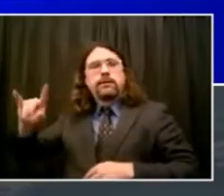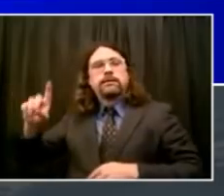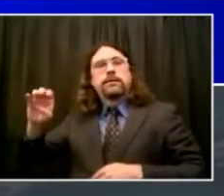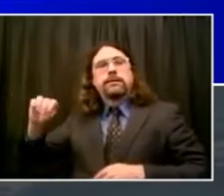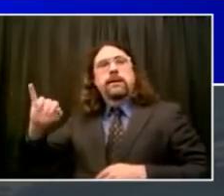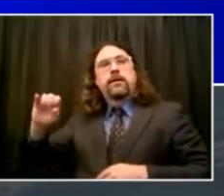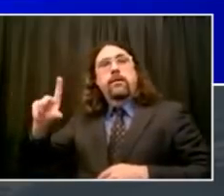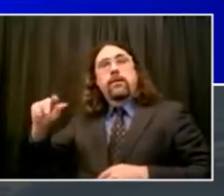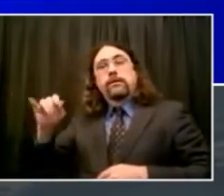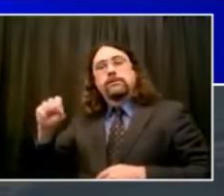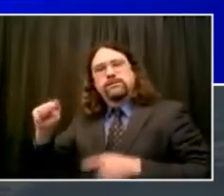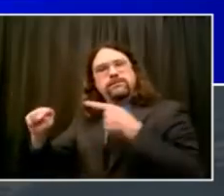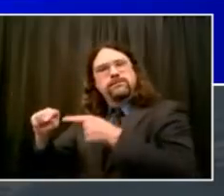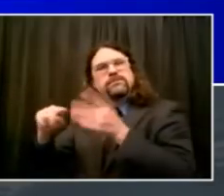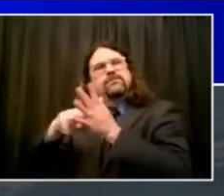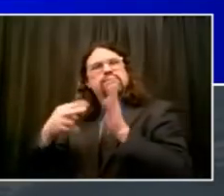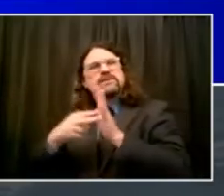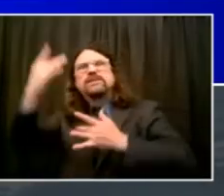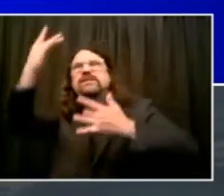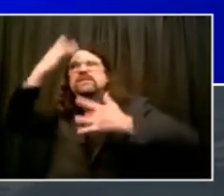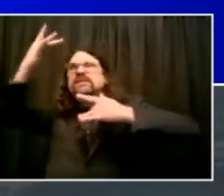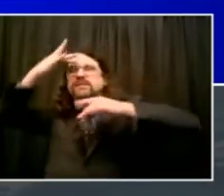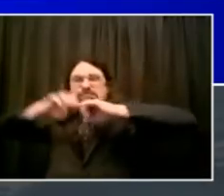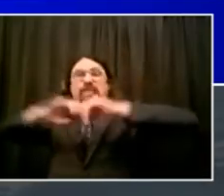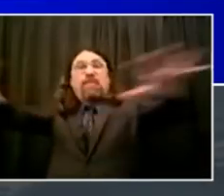they're facing and fix it and move forward.